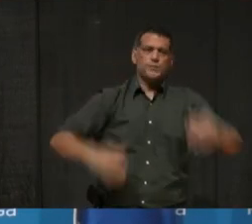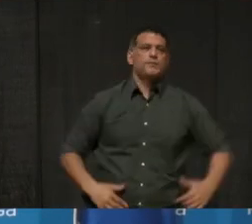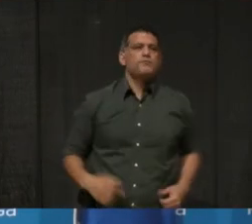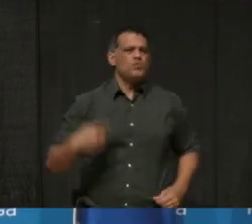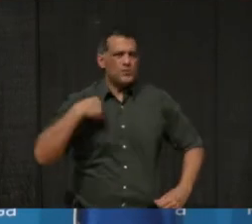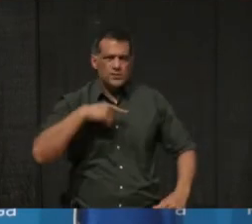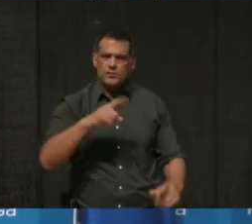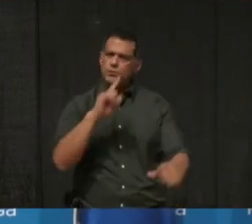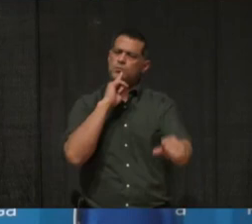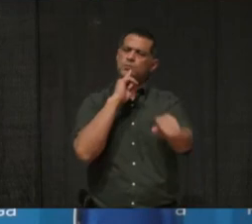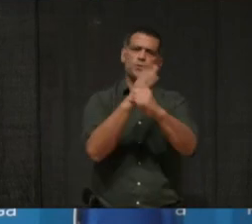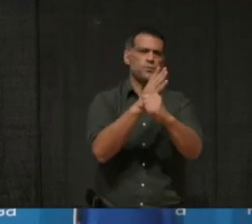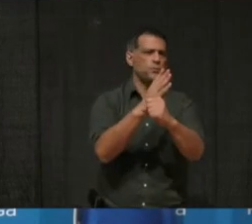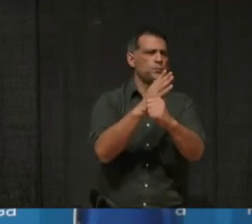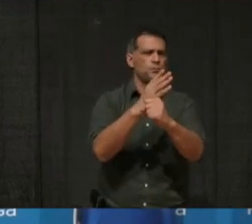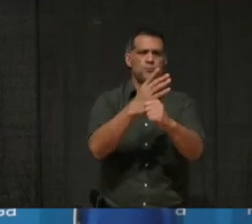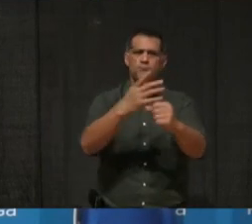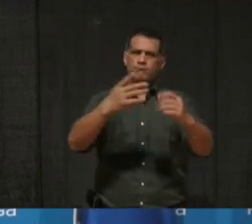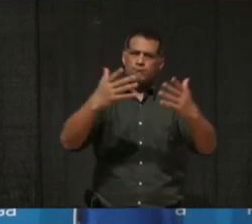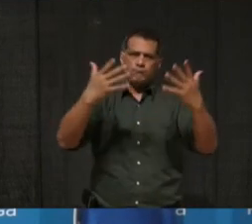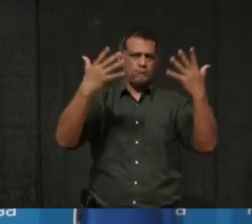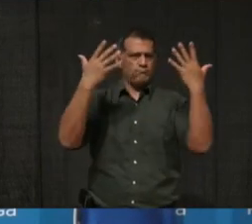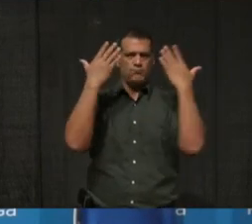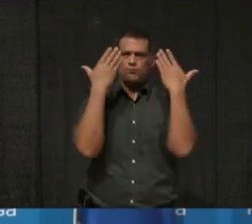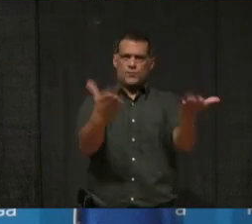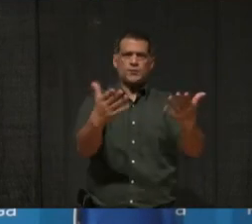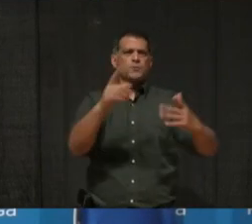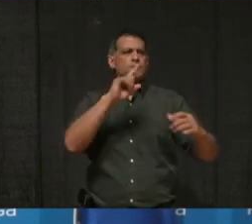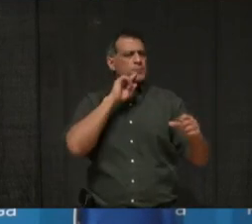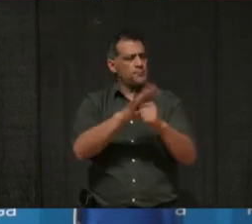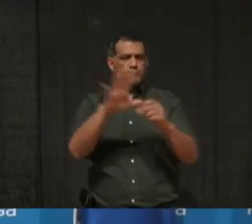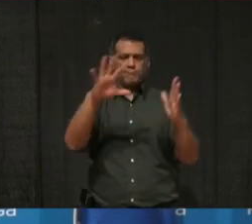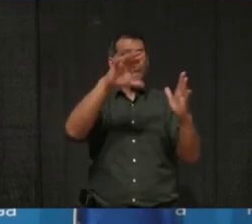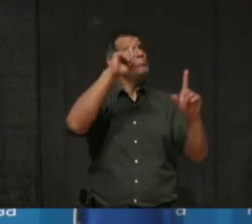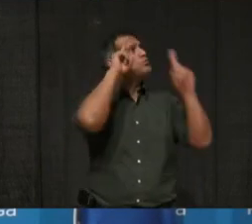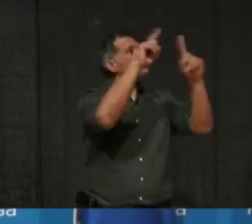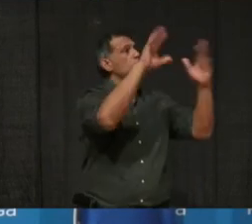its forms. And I will use all my power at the city to